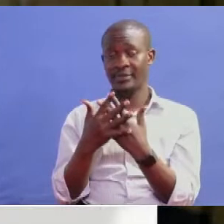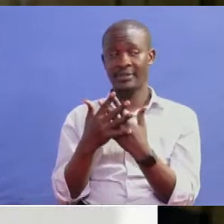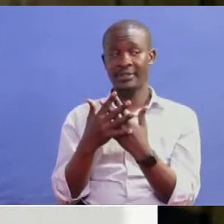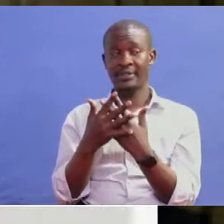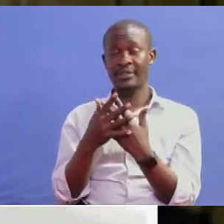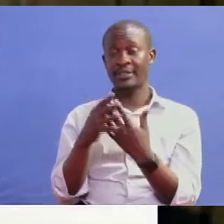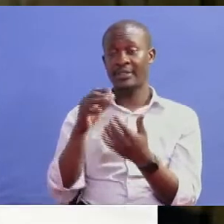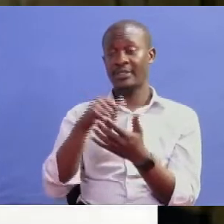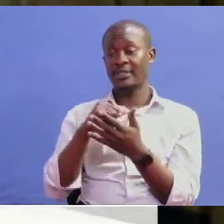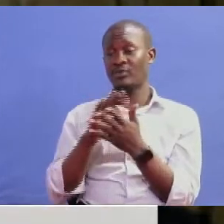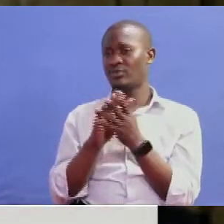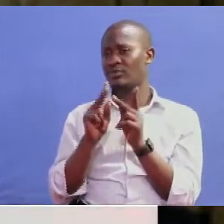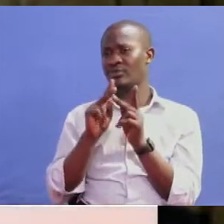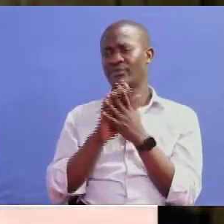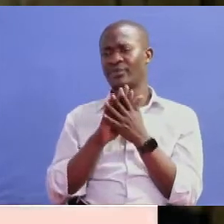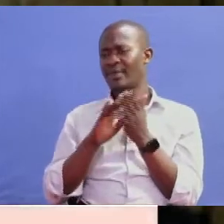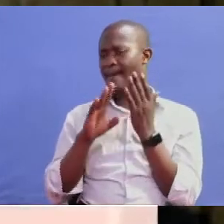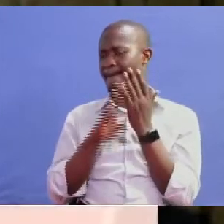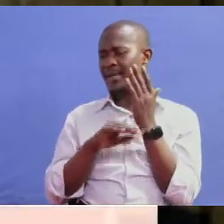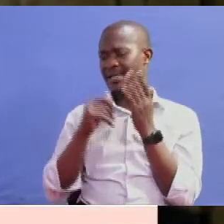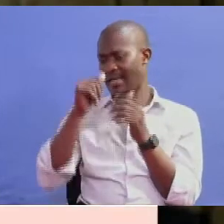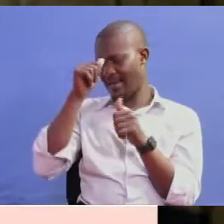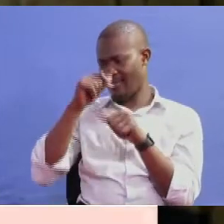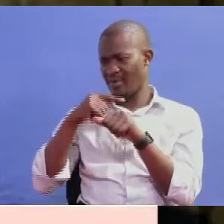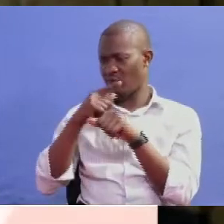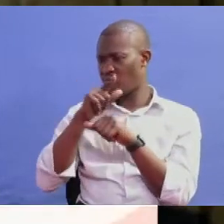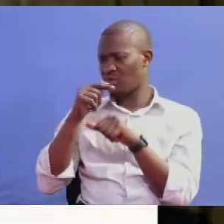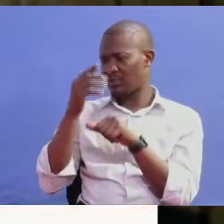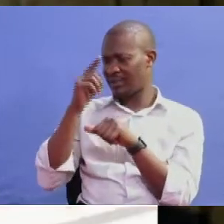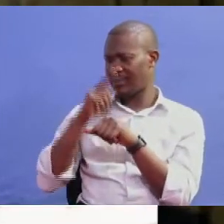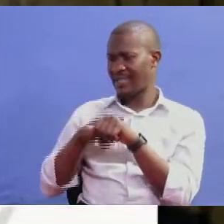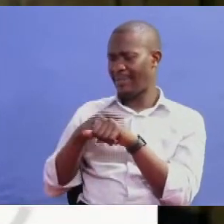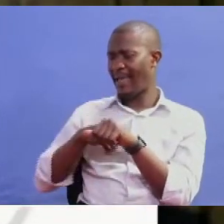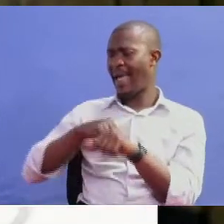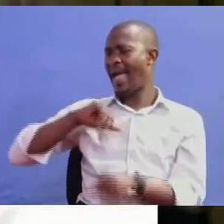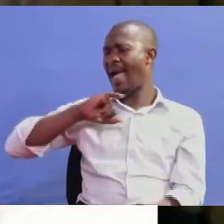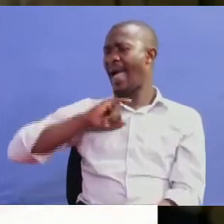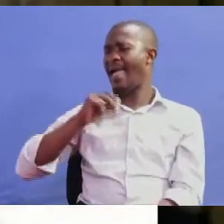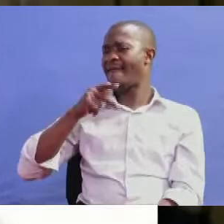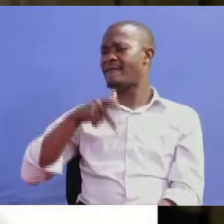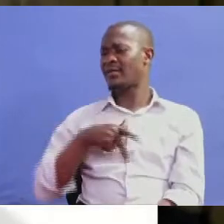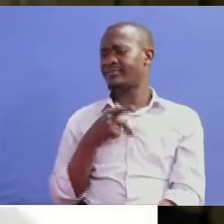it was horrible. When I remember about those times, I feel